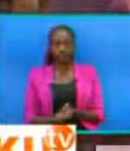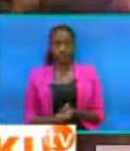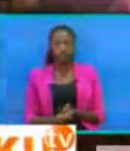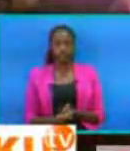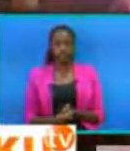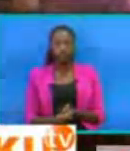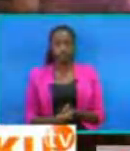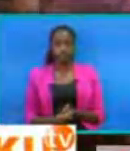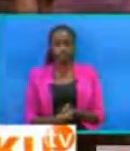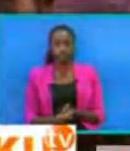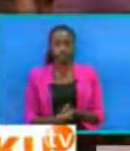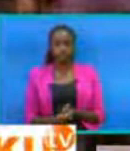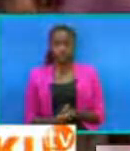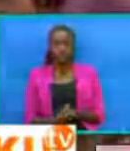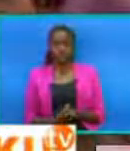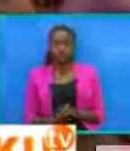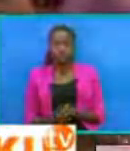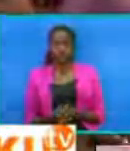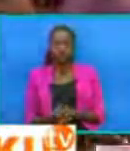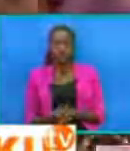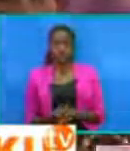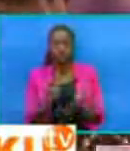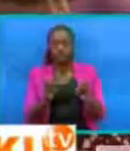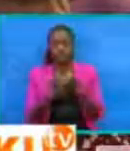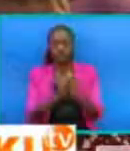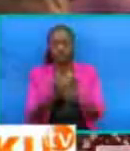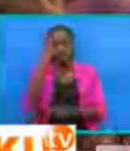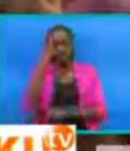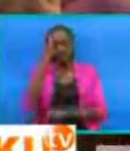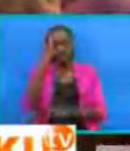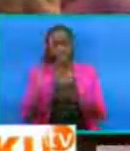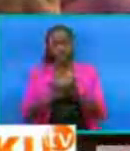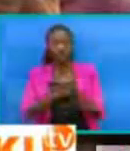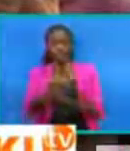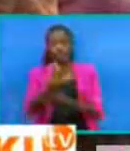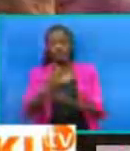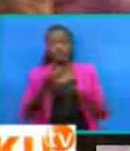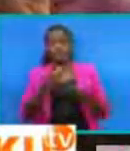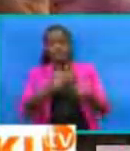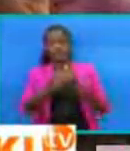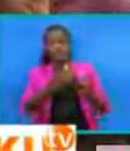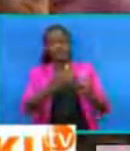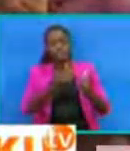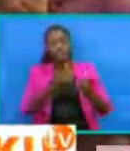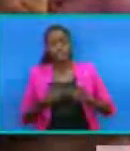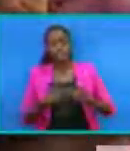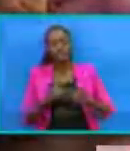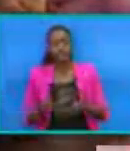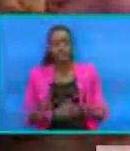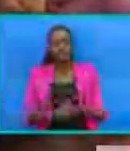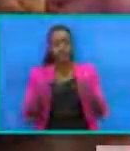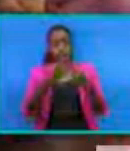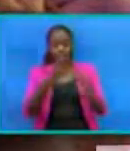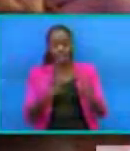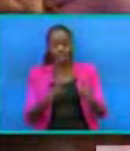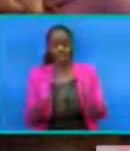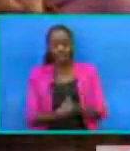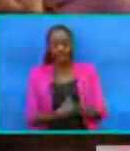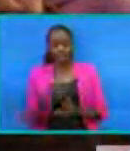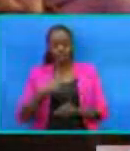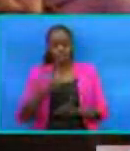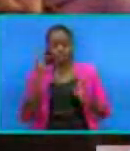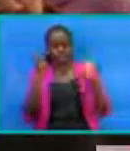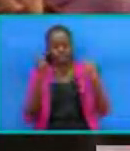is hospitality and tourism, and I know there is a place where sports come in. But I'm